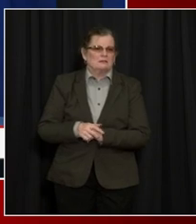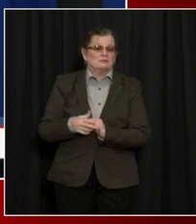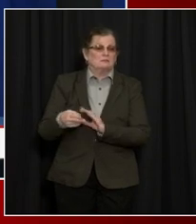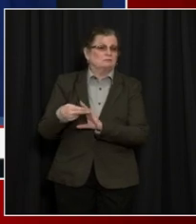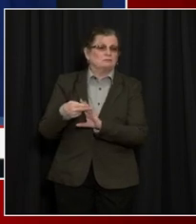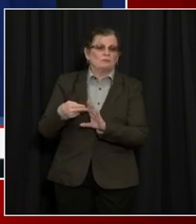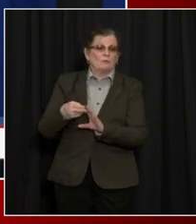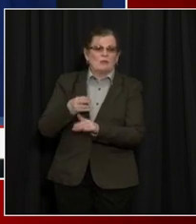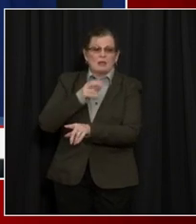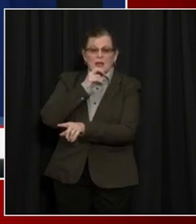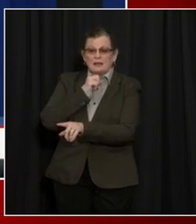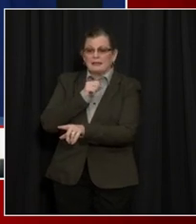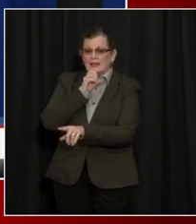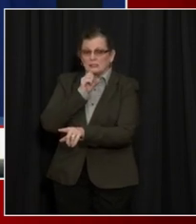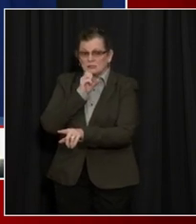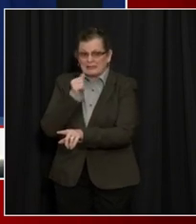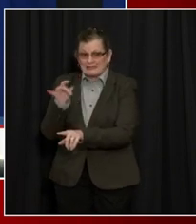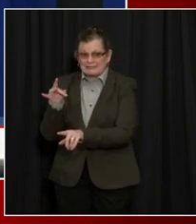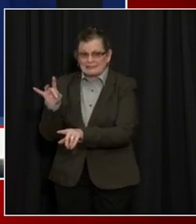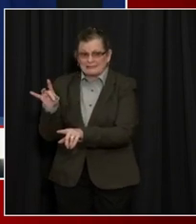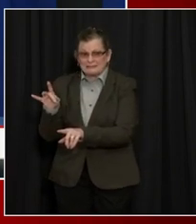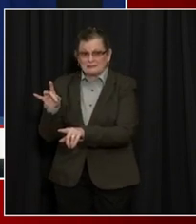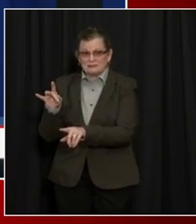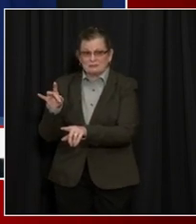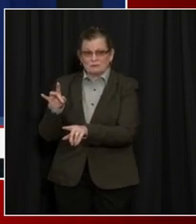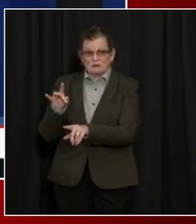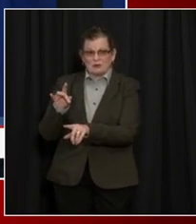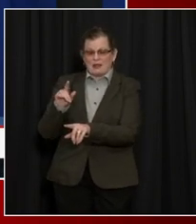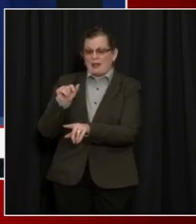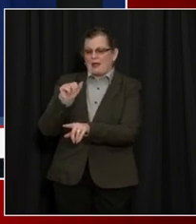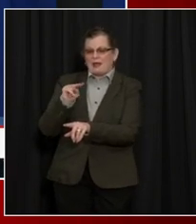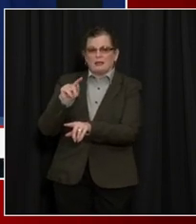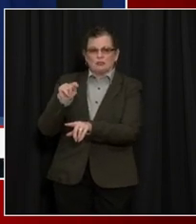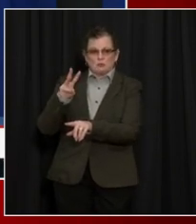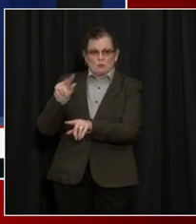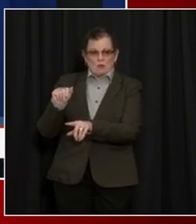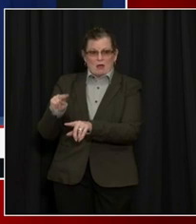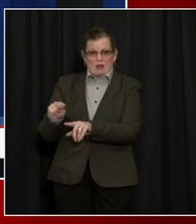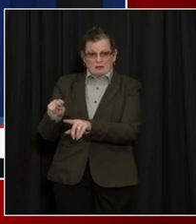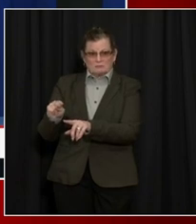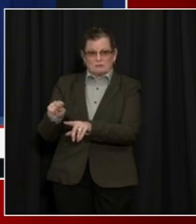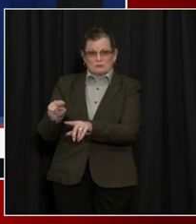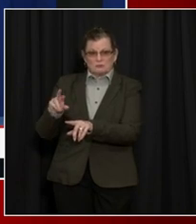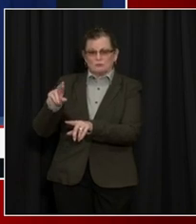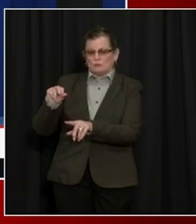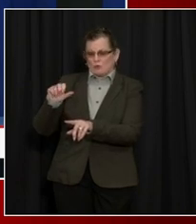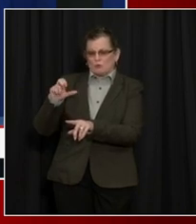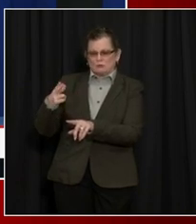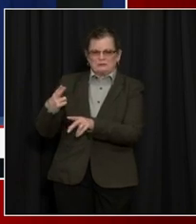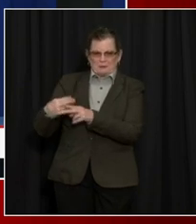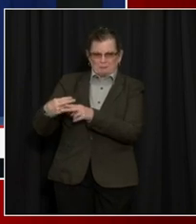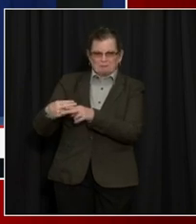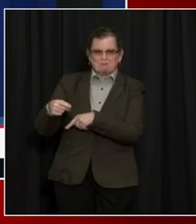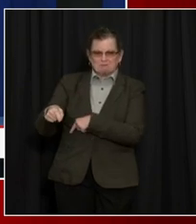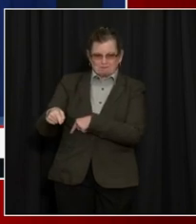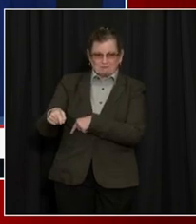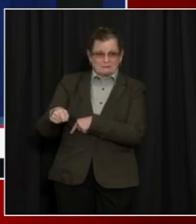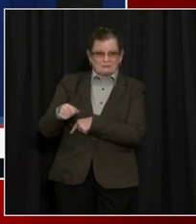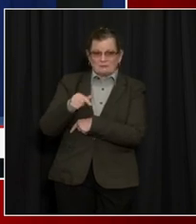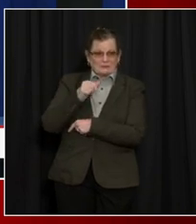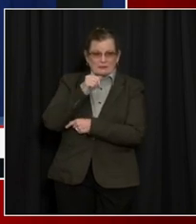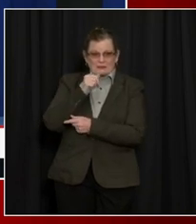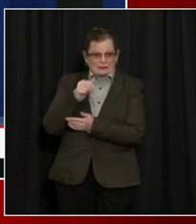18-year-old Antoine Roach of Southeast D.C. At the time of his death, he was in possession of a loaded